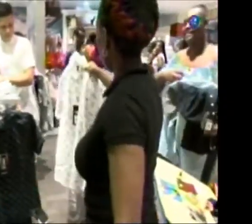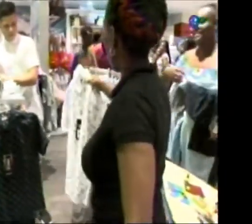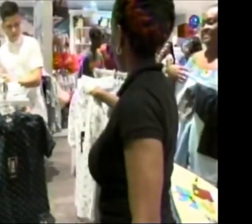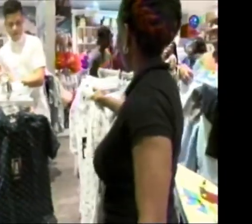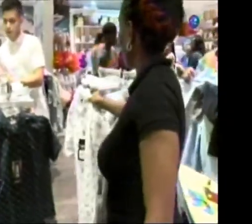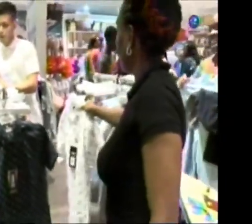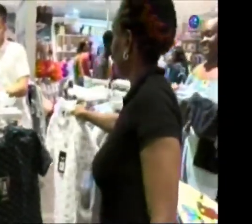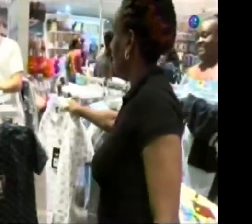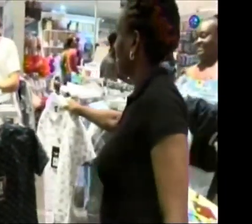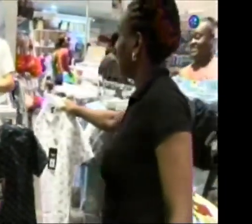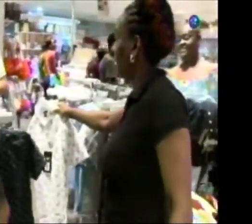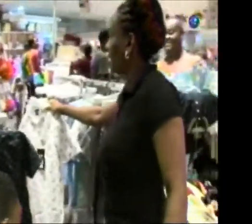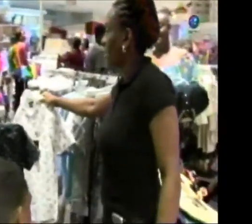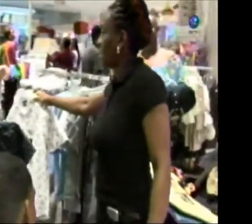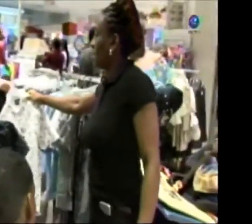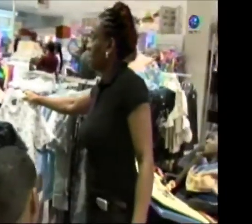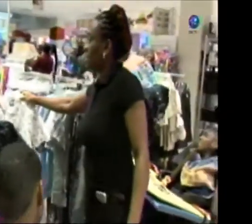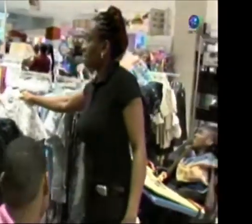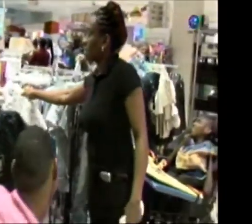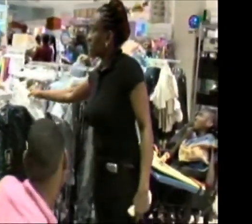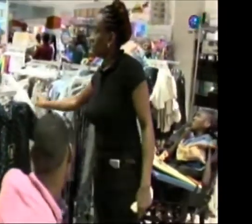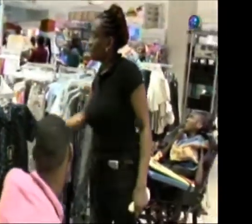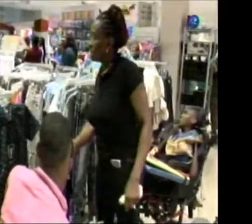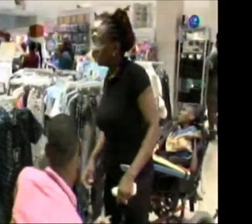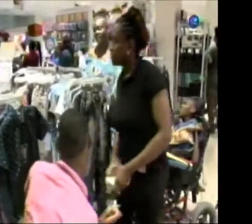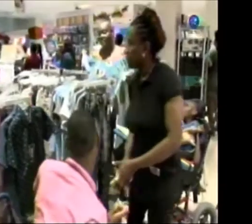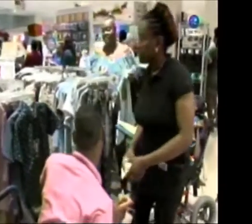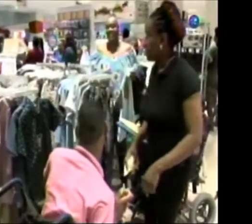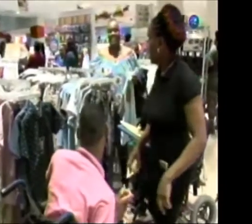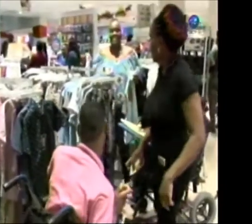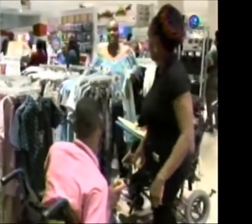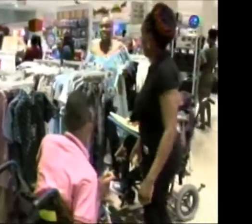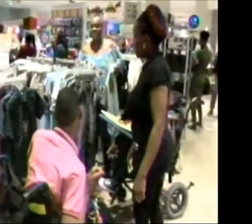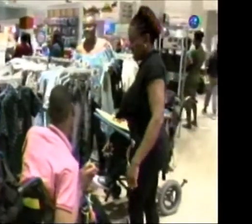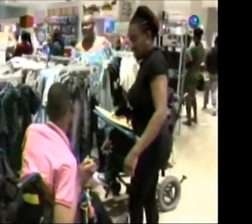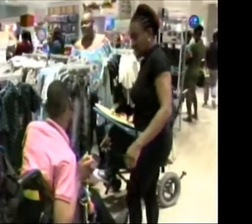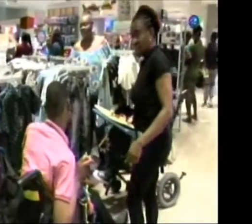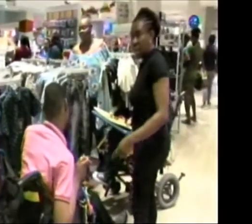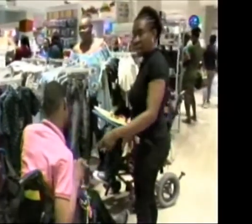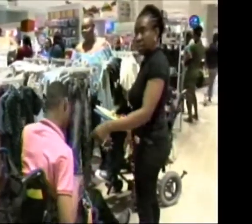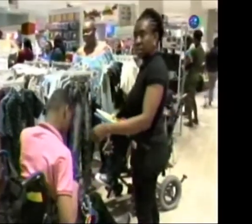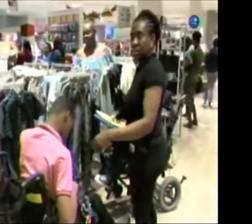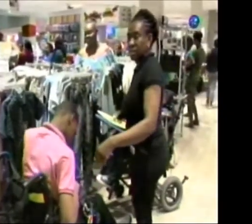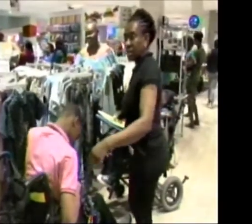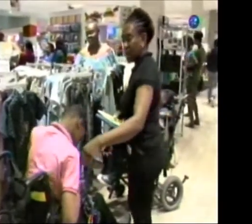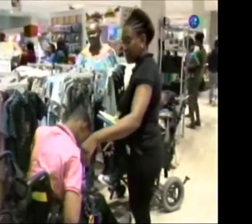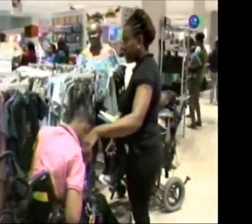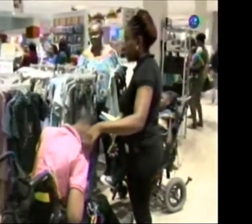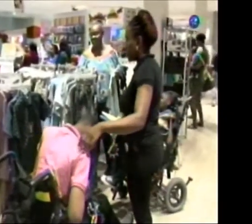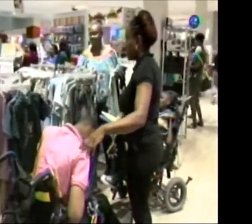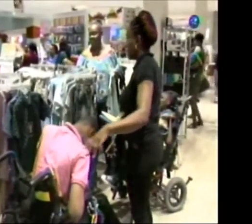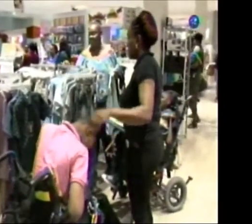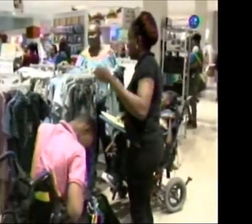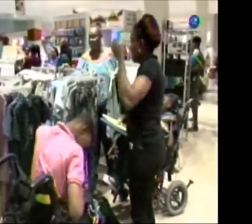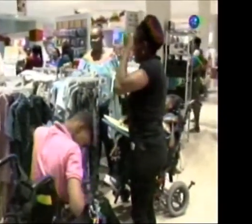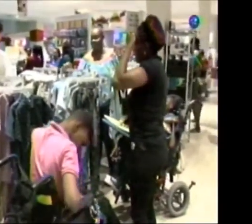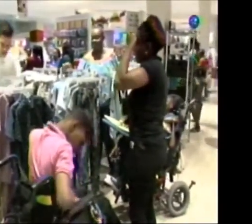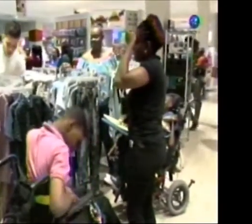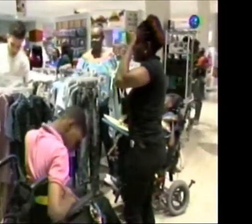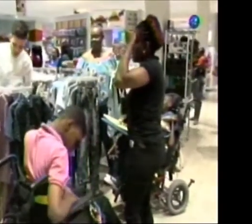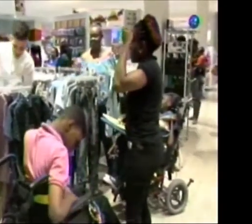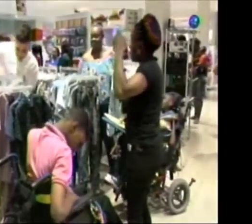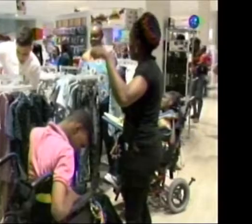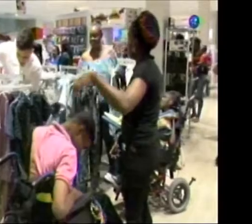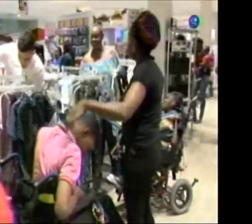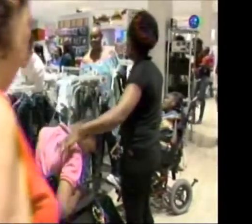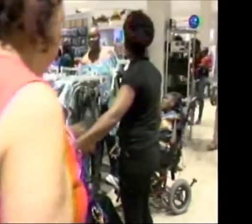the charity regularly assists. Some are in wheelchairs. The children were taken from our list because